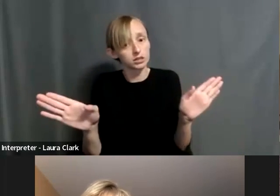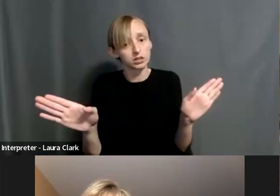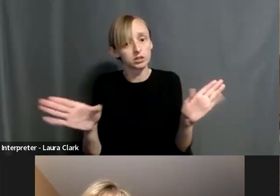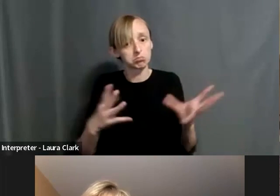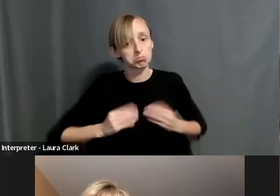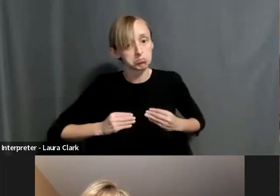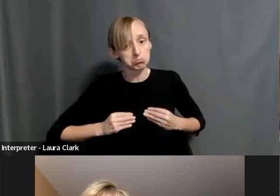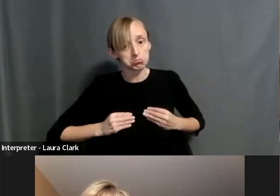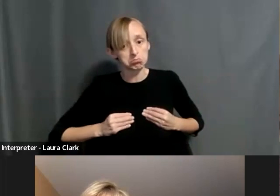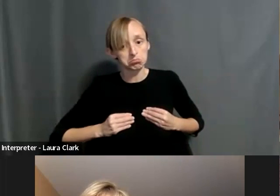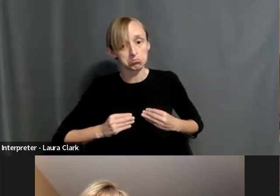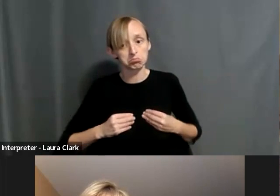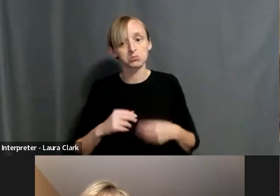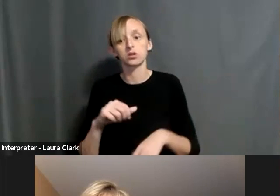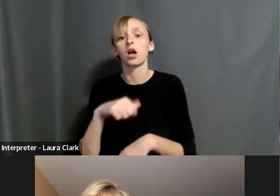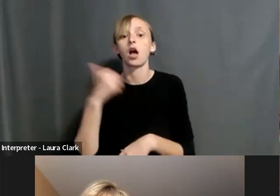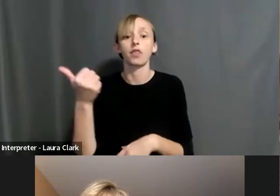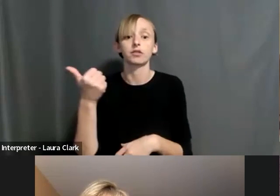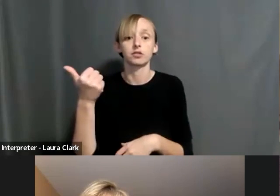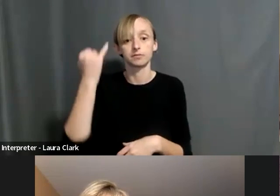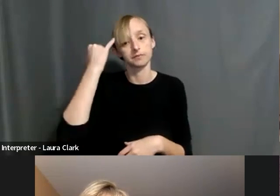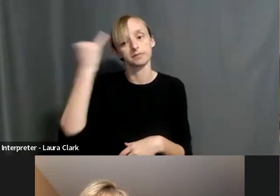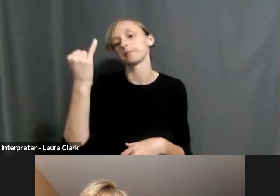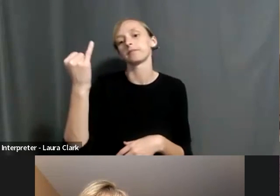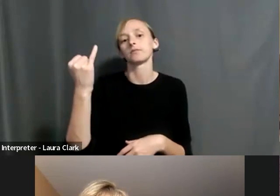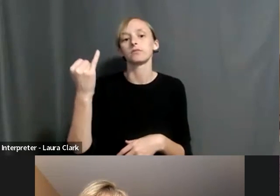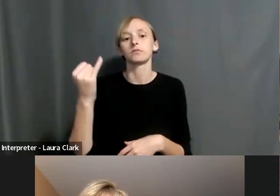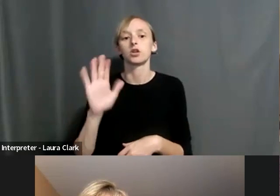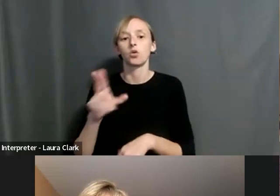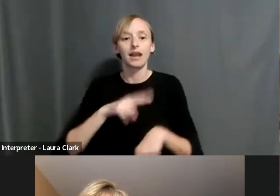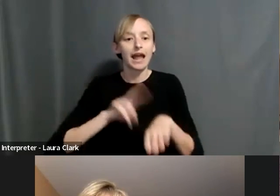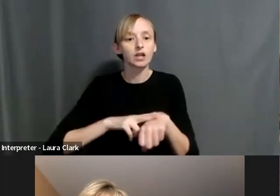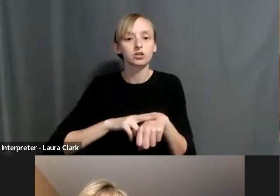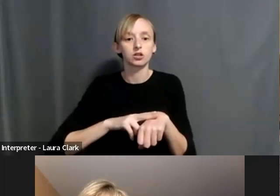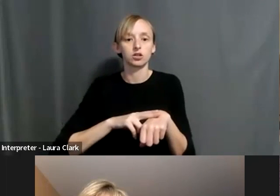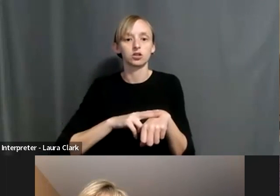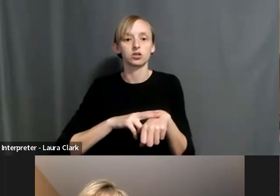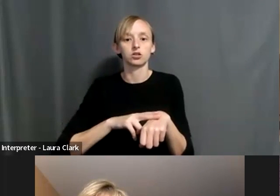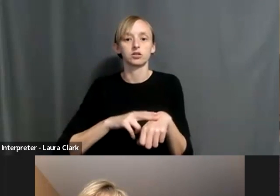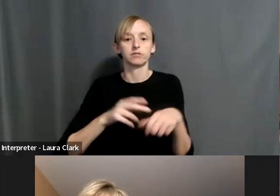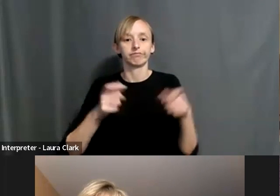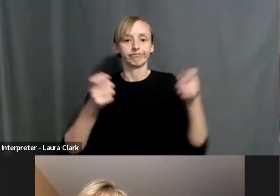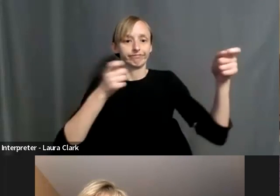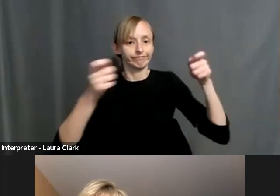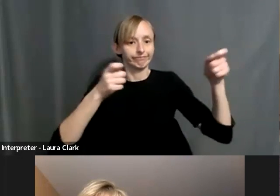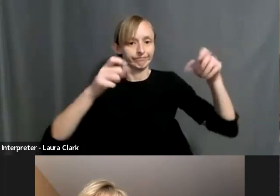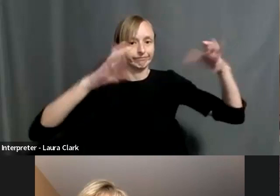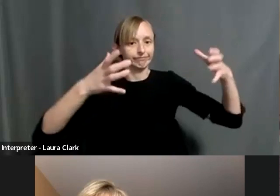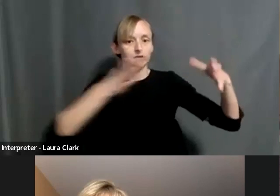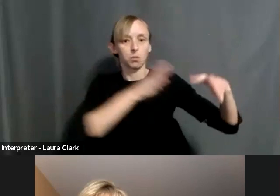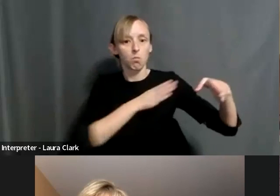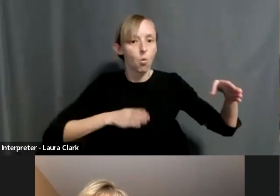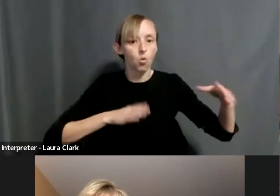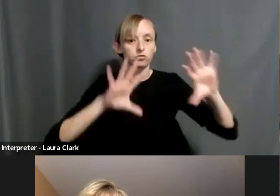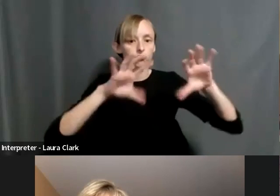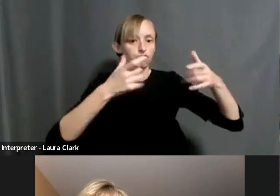another resource would be looking at your national governing bodies of the sport that you might be pursuing. And